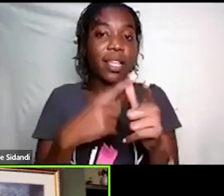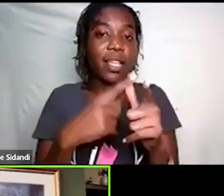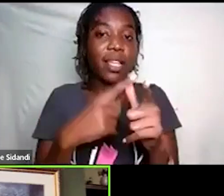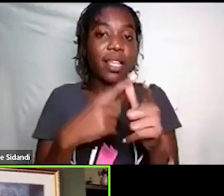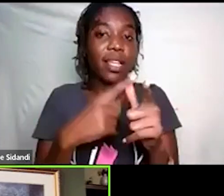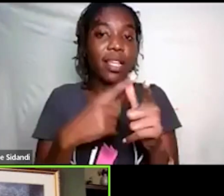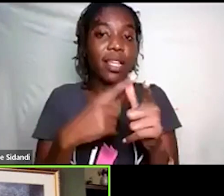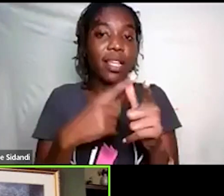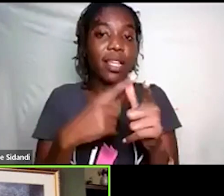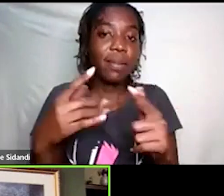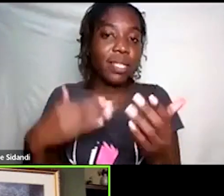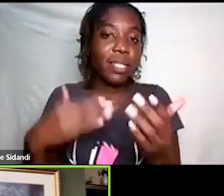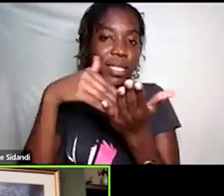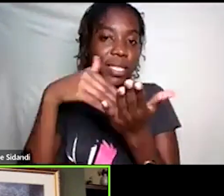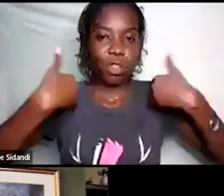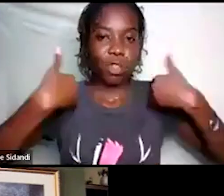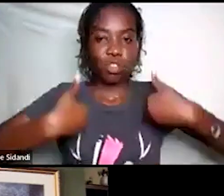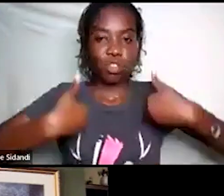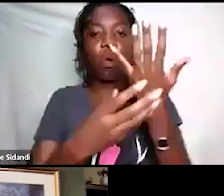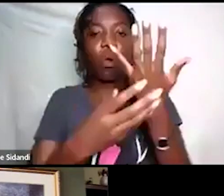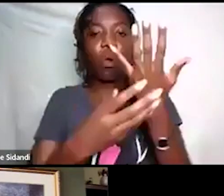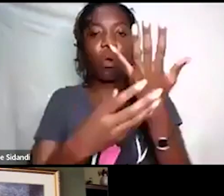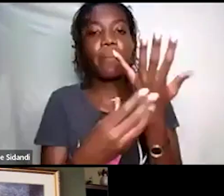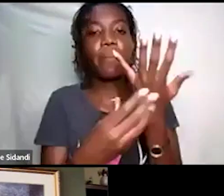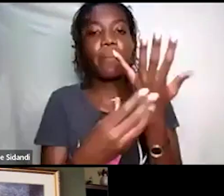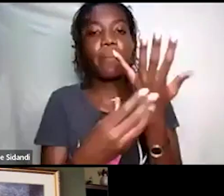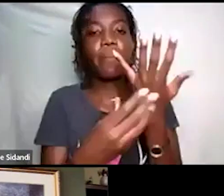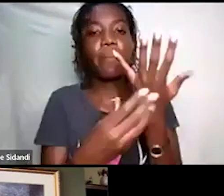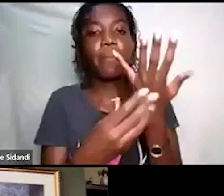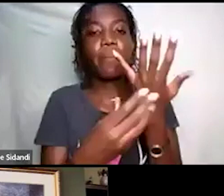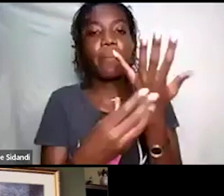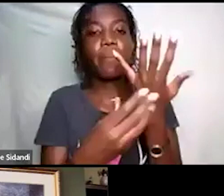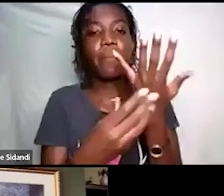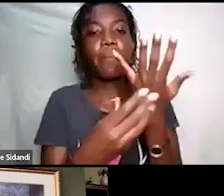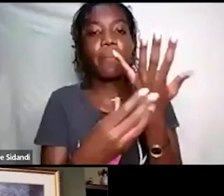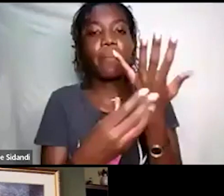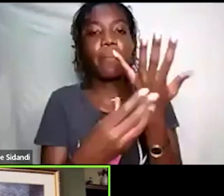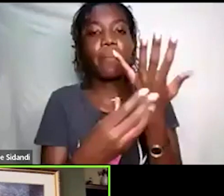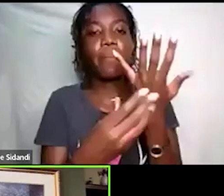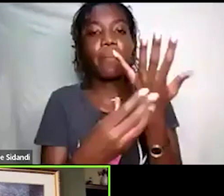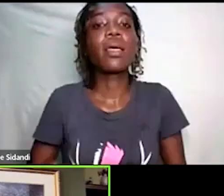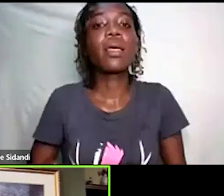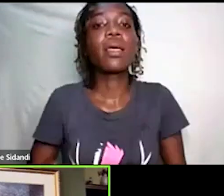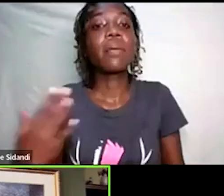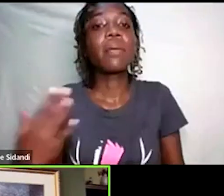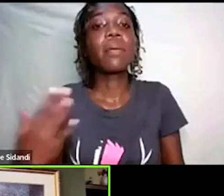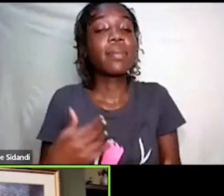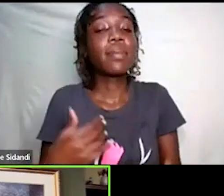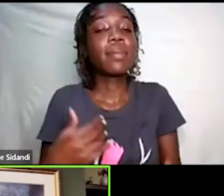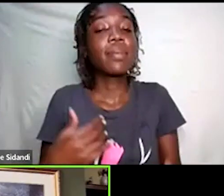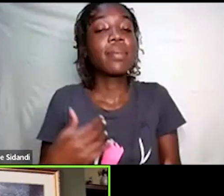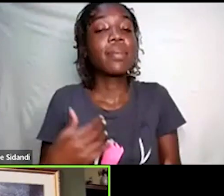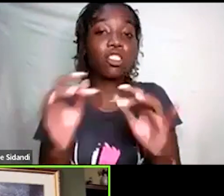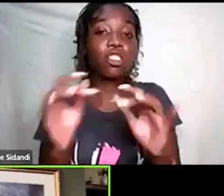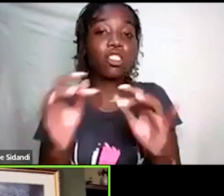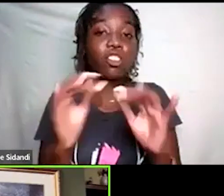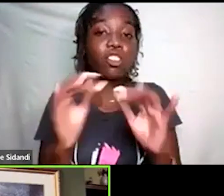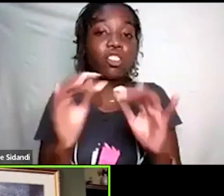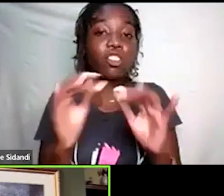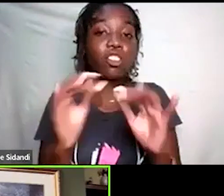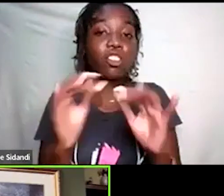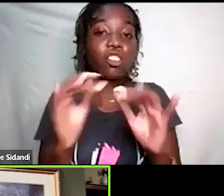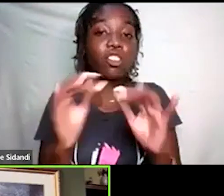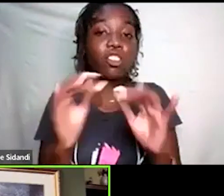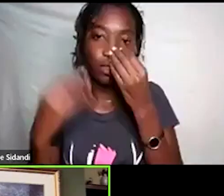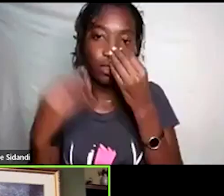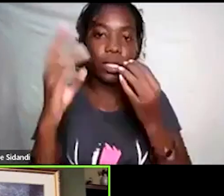copy. So okay. I meant on the chat, you were sending it to me, but I've put it again. I will send you through the email too, so that